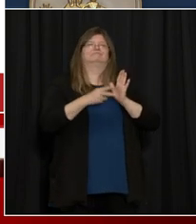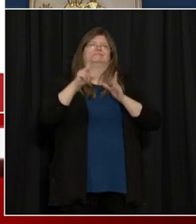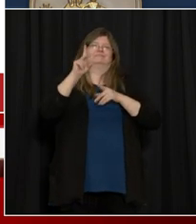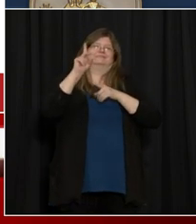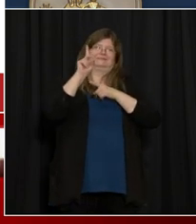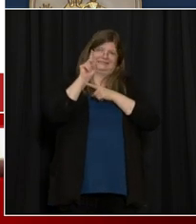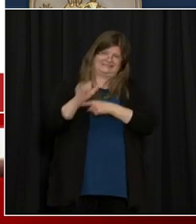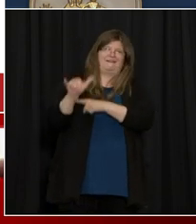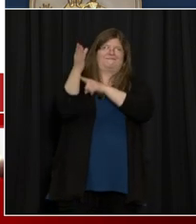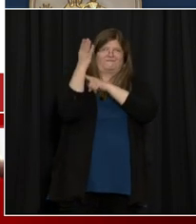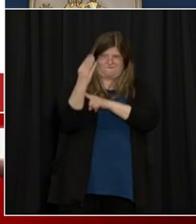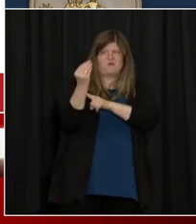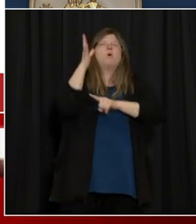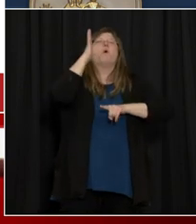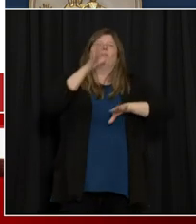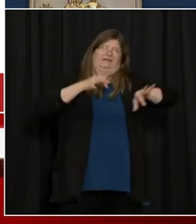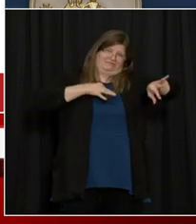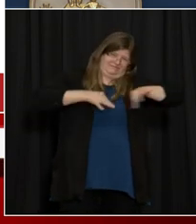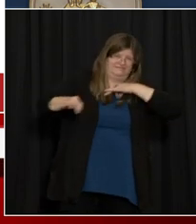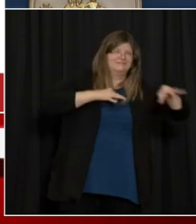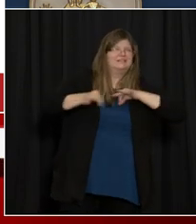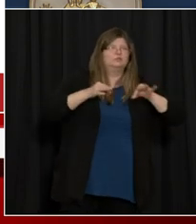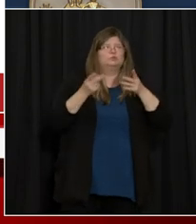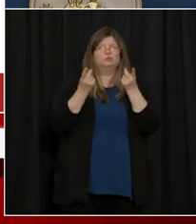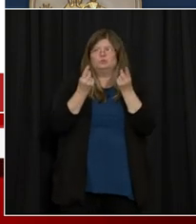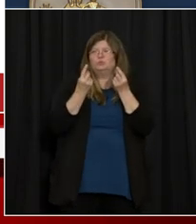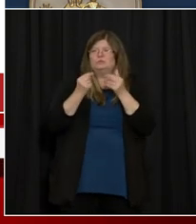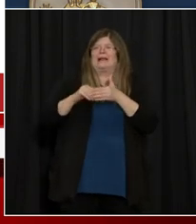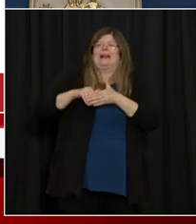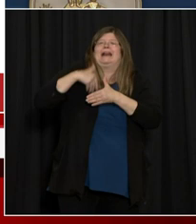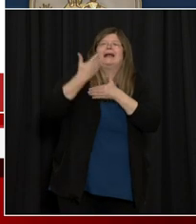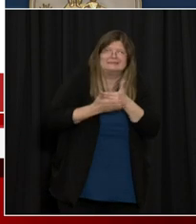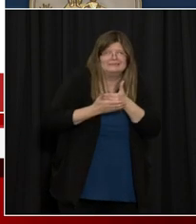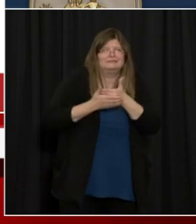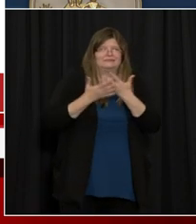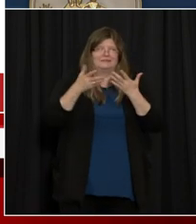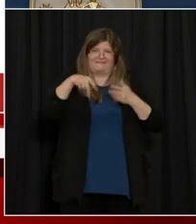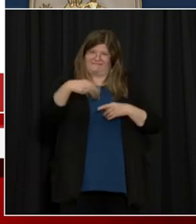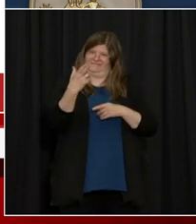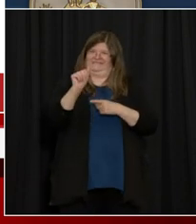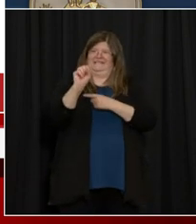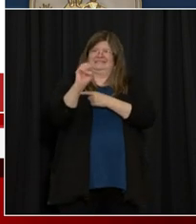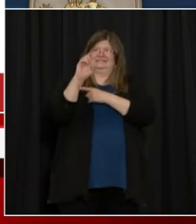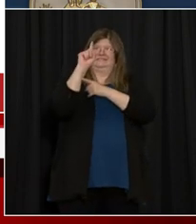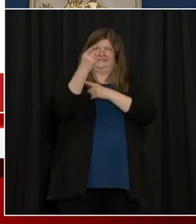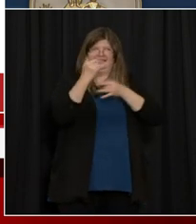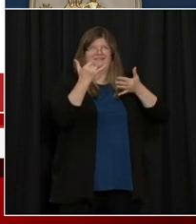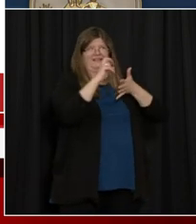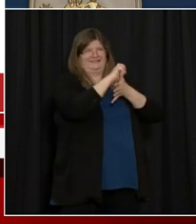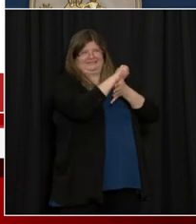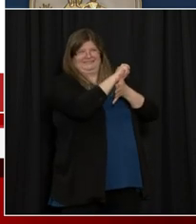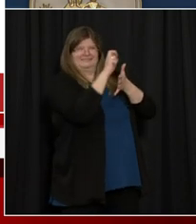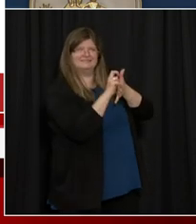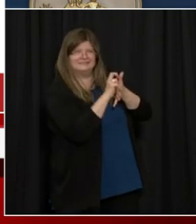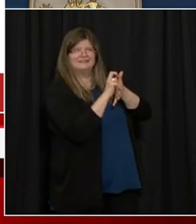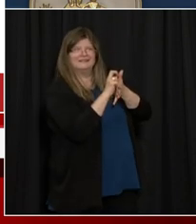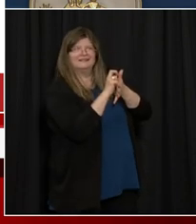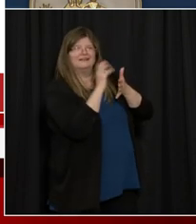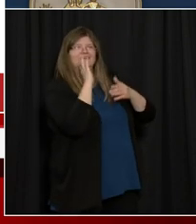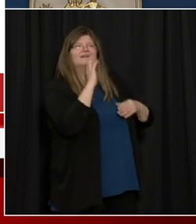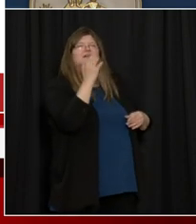steps on phase 1 opening to begin to be effective on this Friday, May